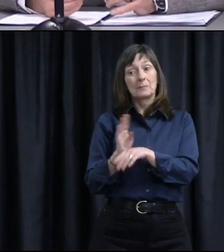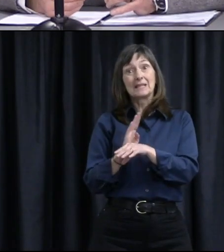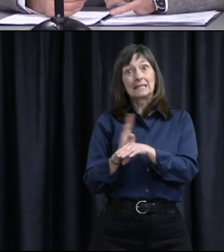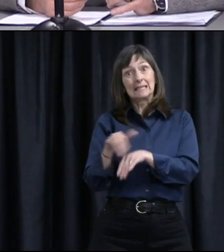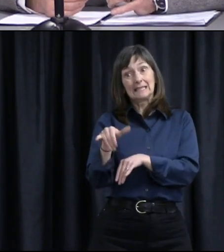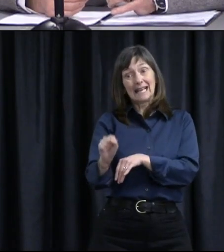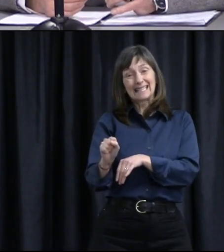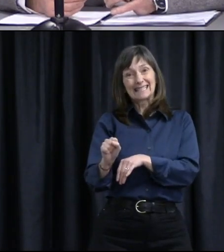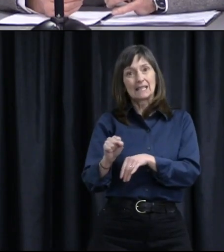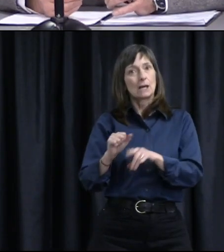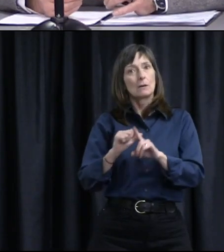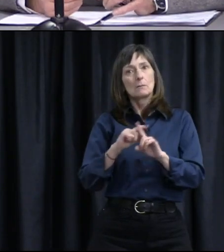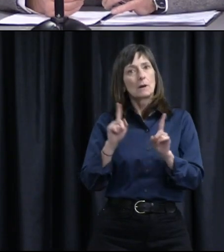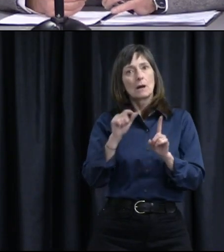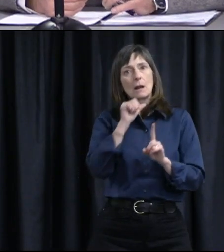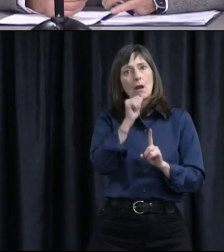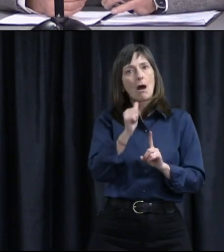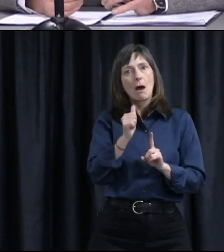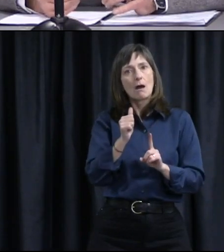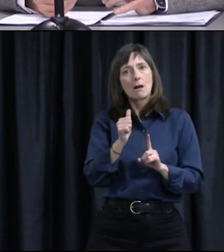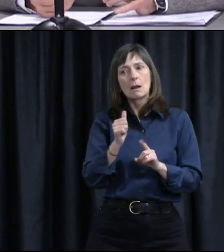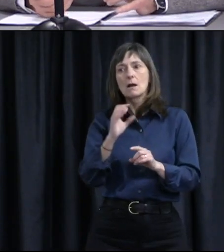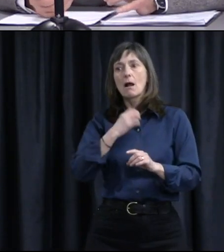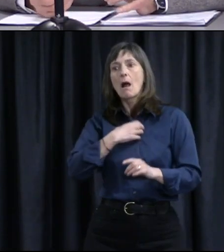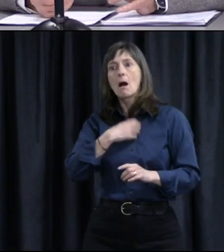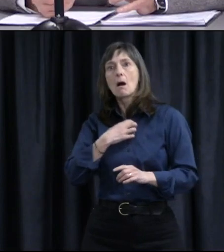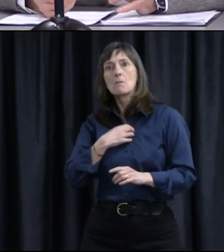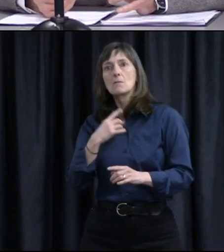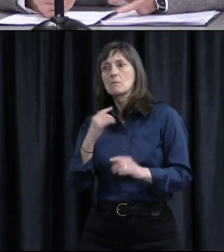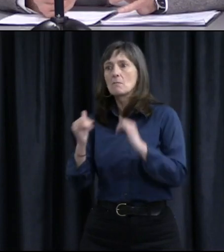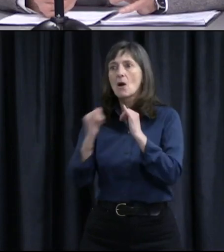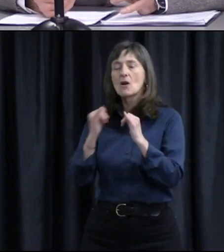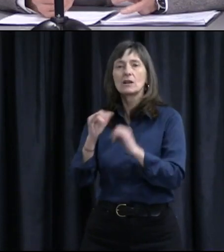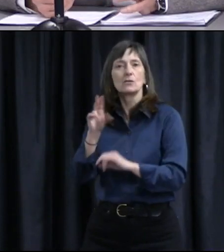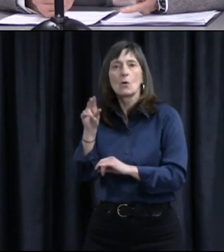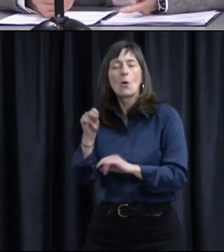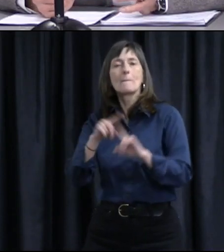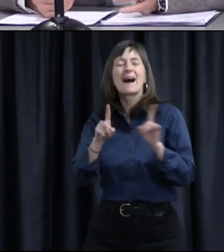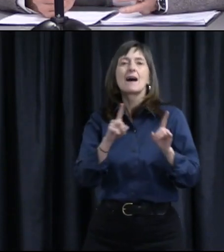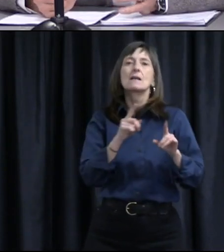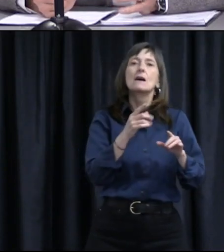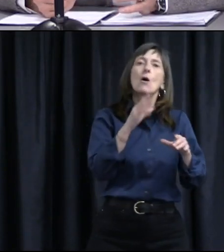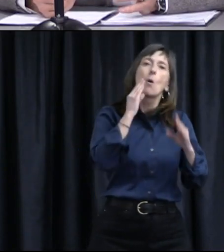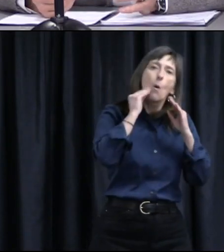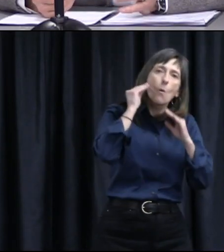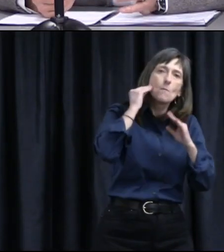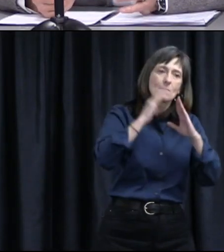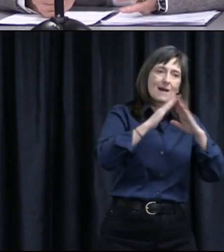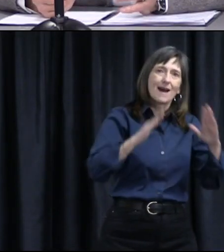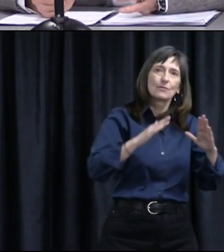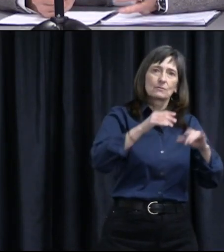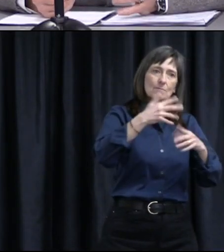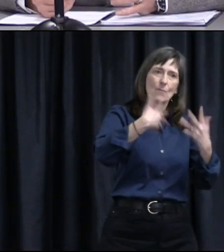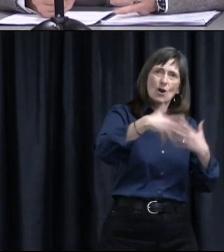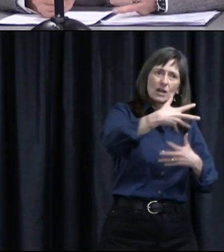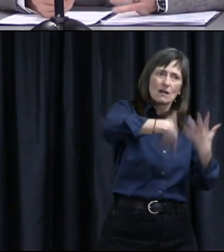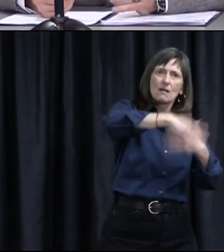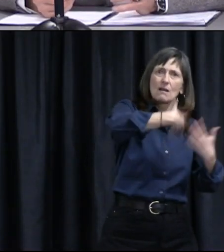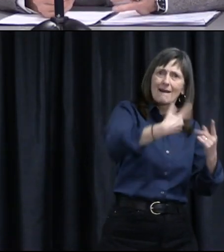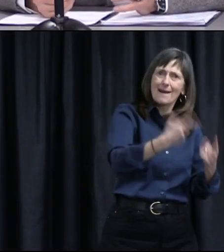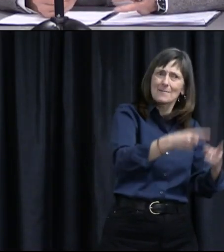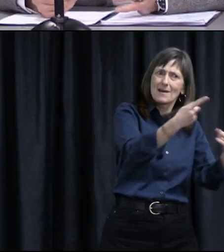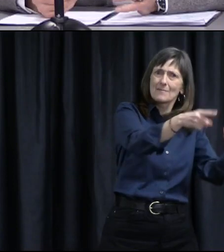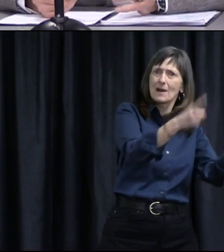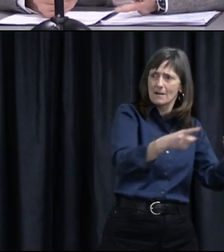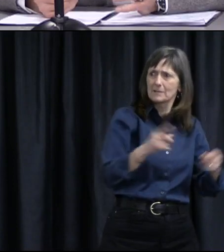clubs, they were taking people to house parties. This is not social distancing. The issue of the countries